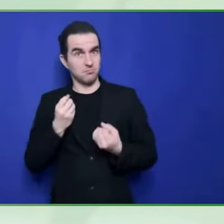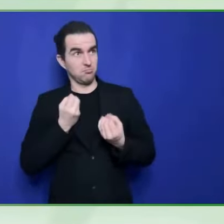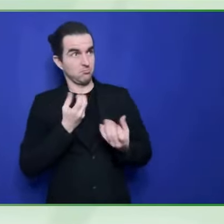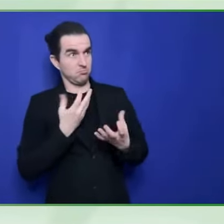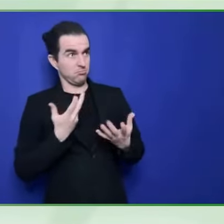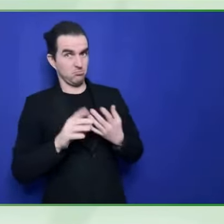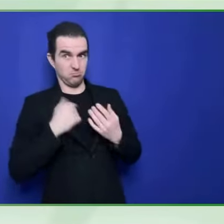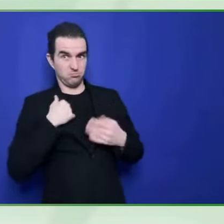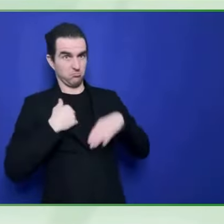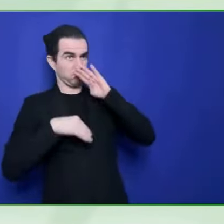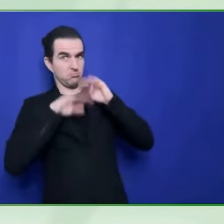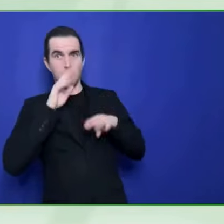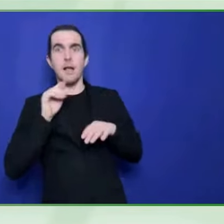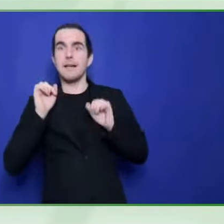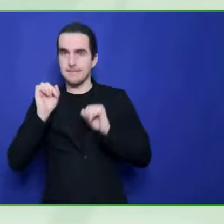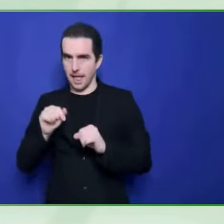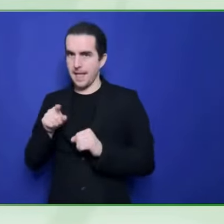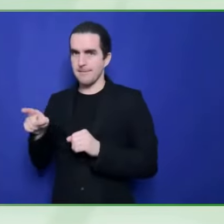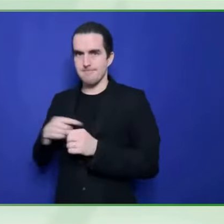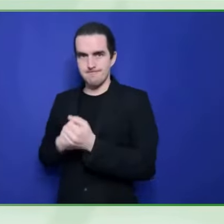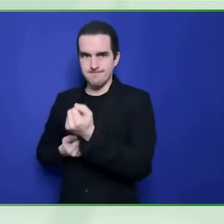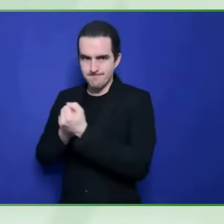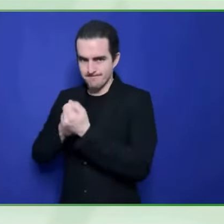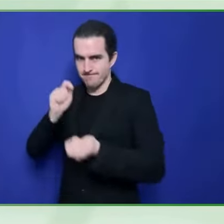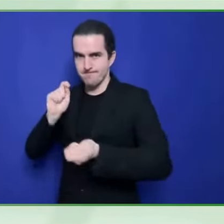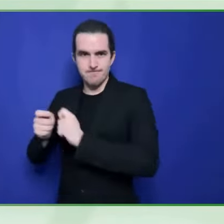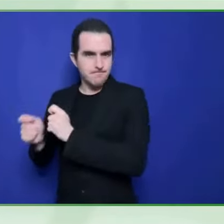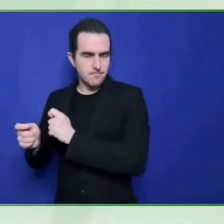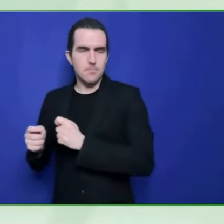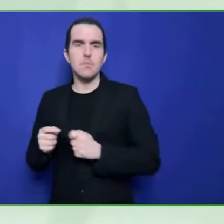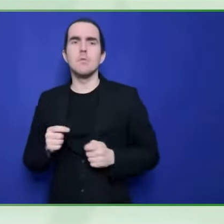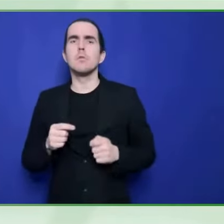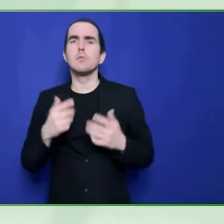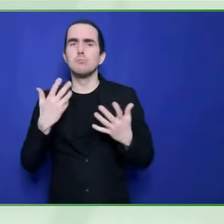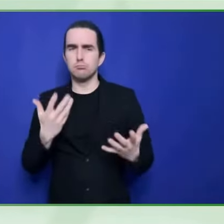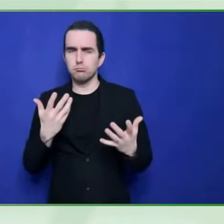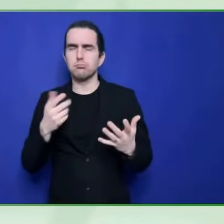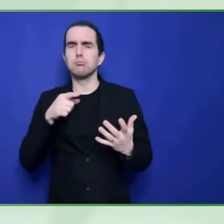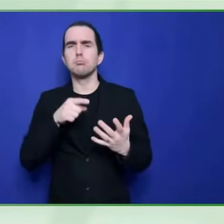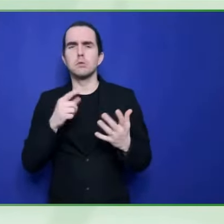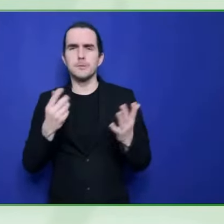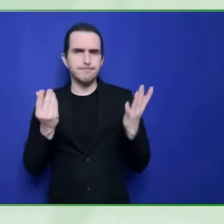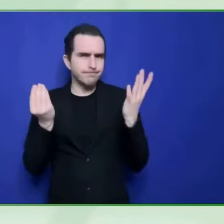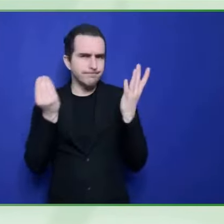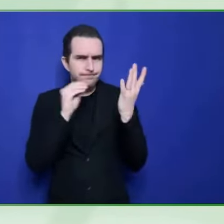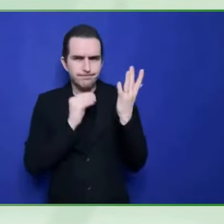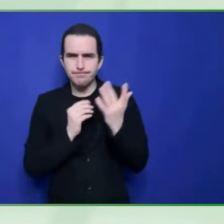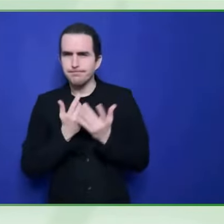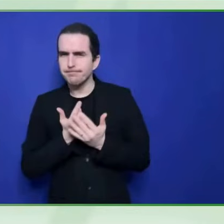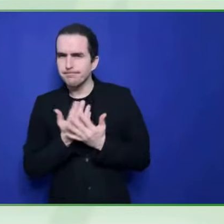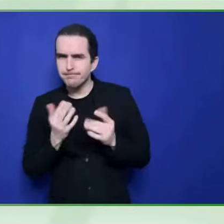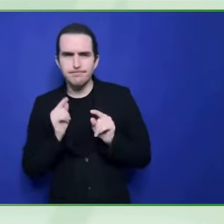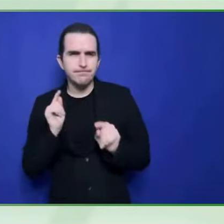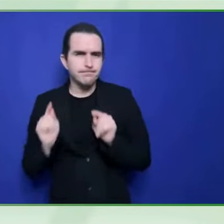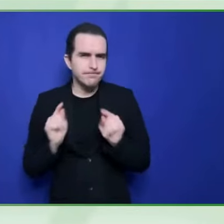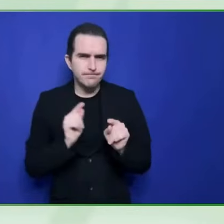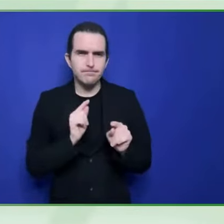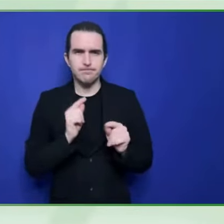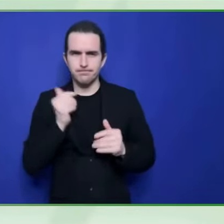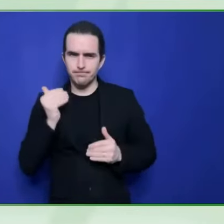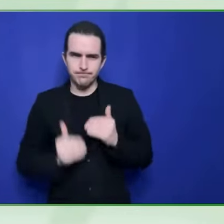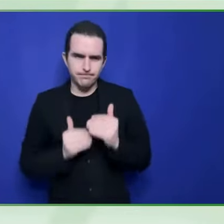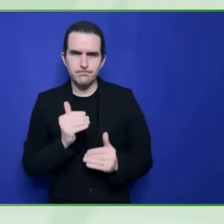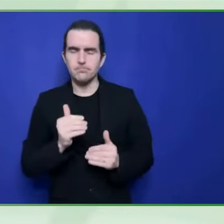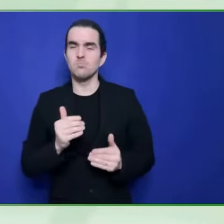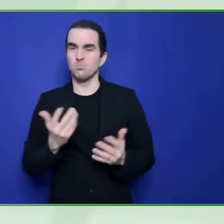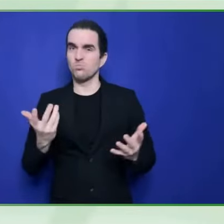data. So it's kind of like a street view imagery, but we collect it from the sidewalks, and we look